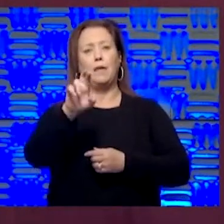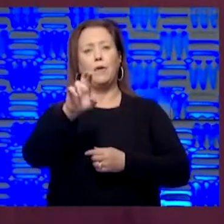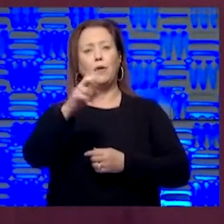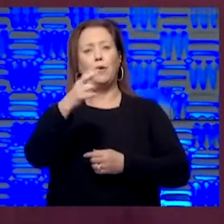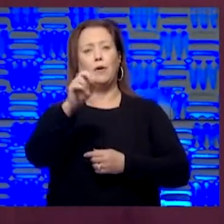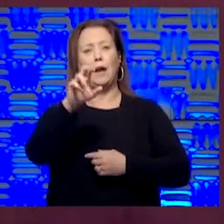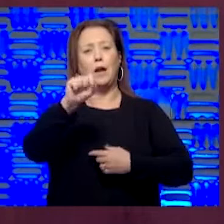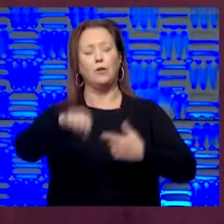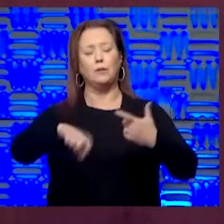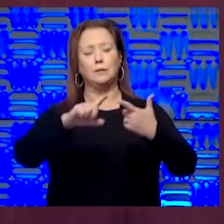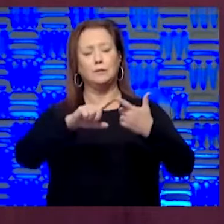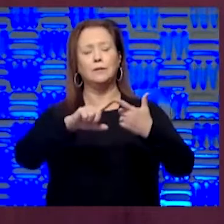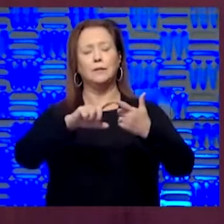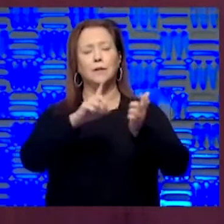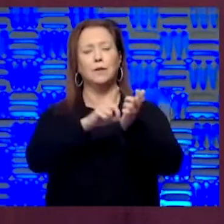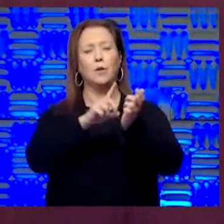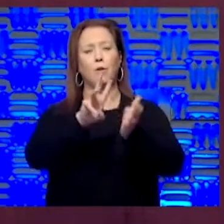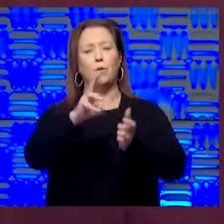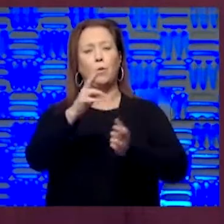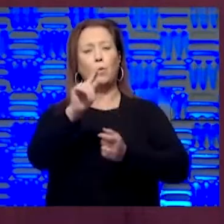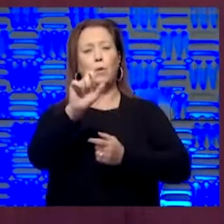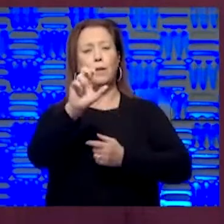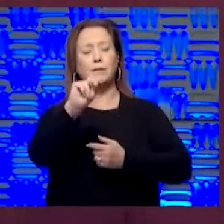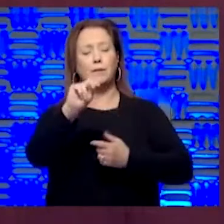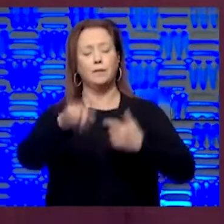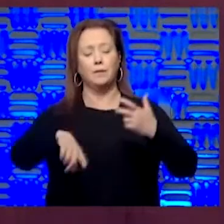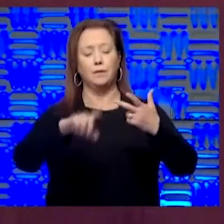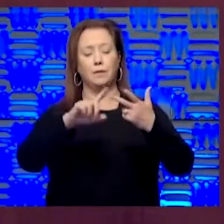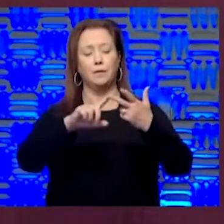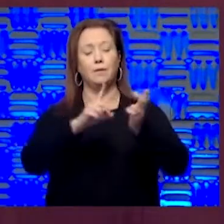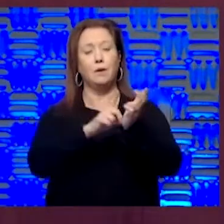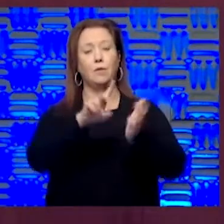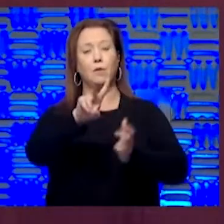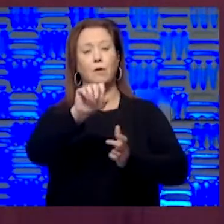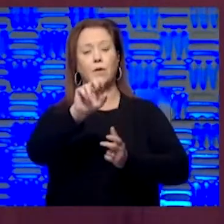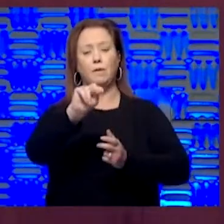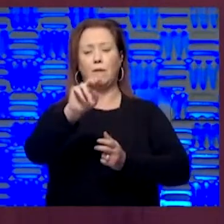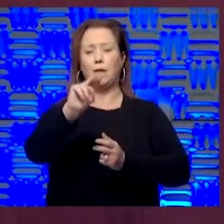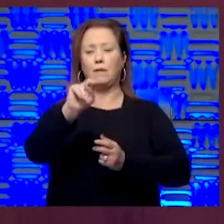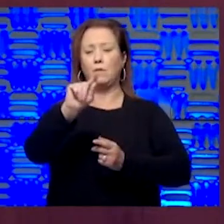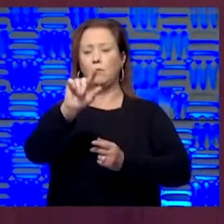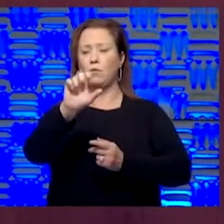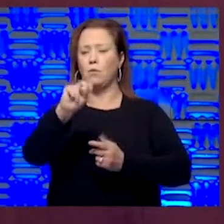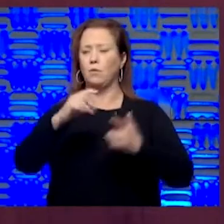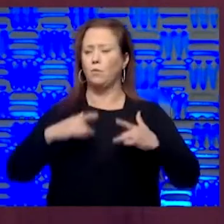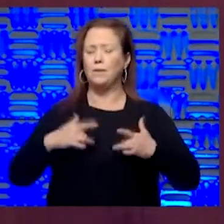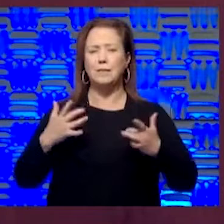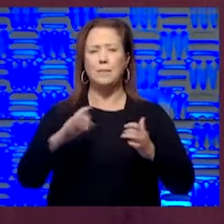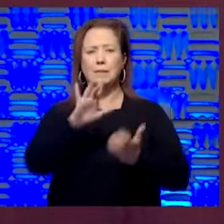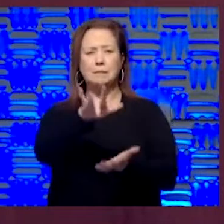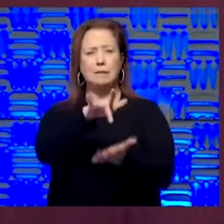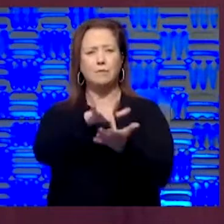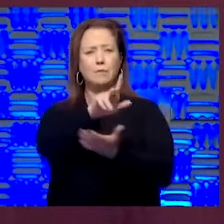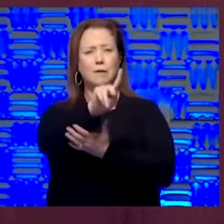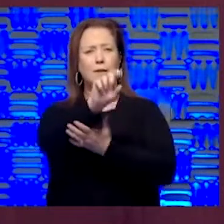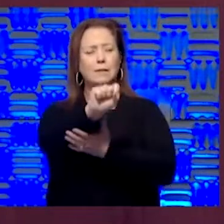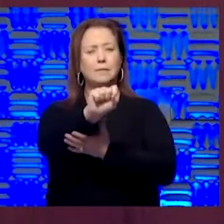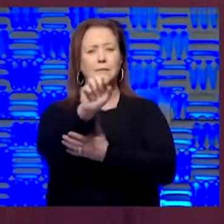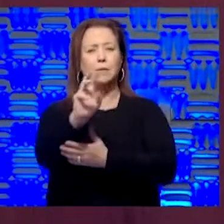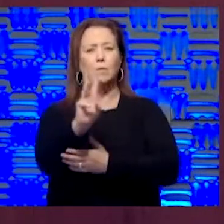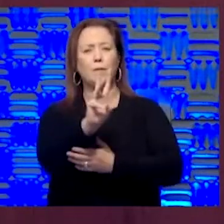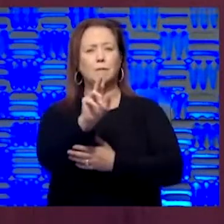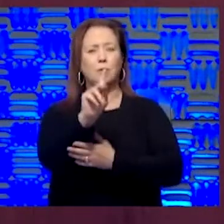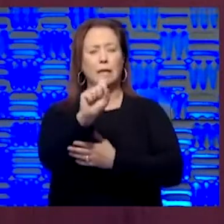Whittington and Mark Van Noorden and just hear a little bit about from them what's going on out there in central and western Kansas. How are things? How is